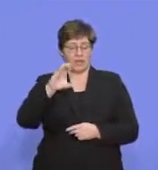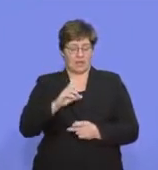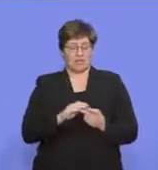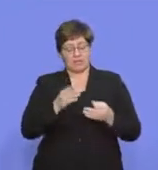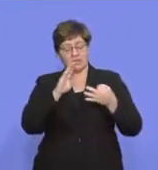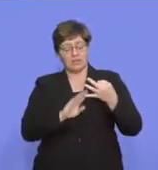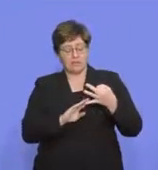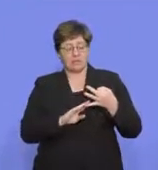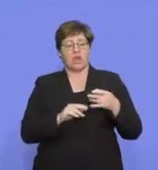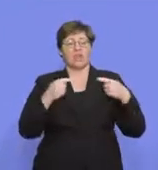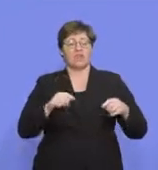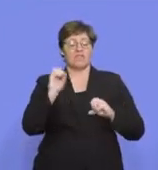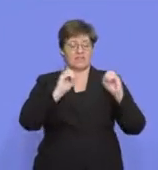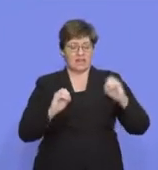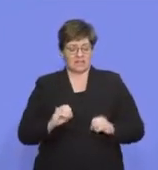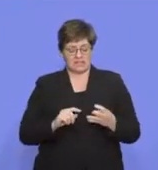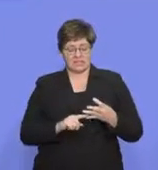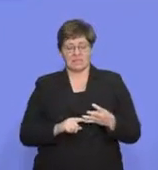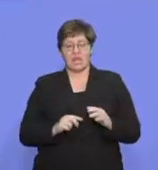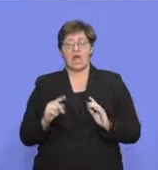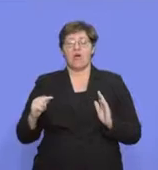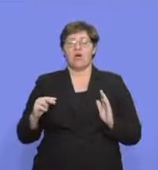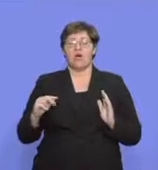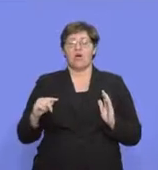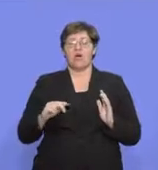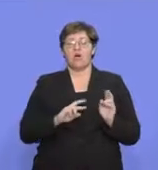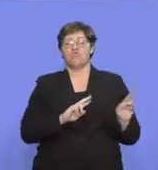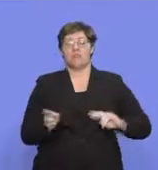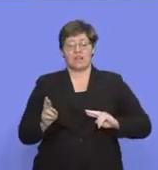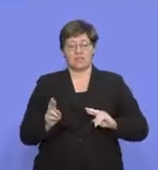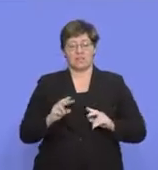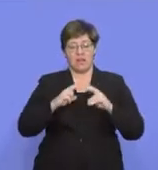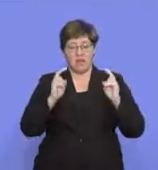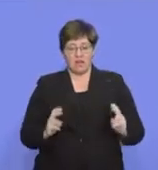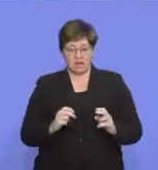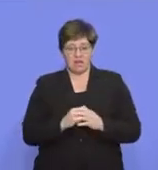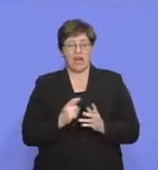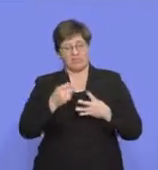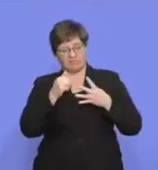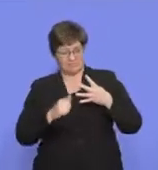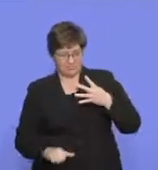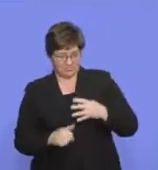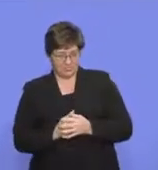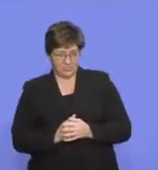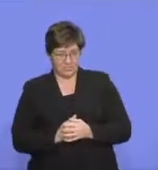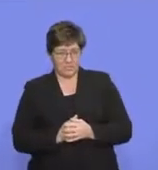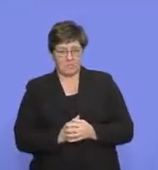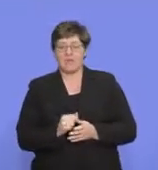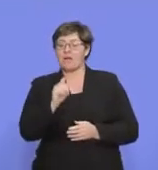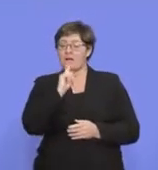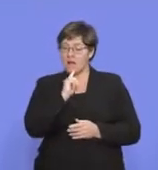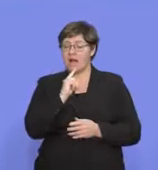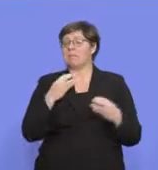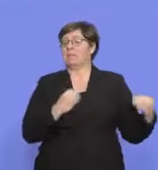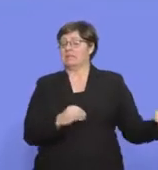cells, then the reflex arc, and then illnesses of the human nervous system. So it's going to be a very busy